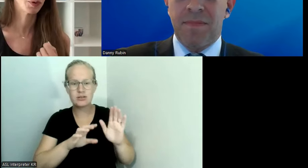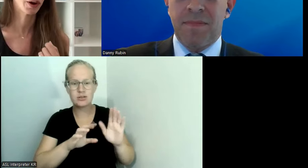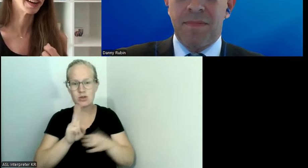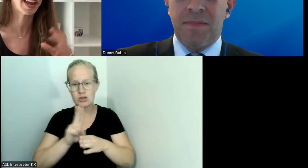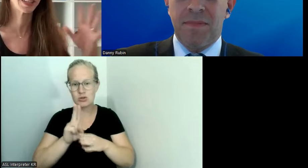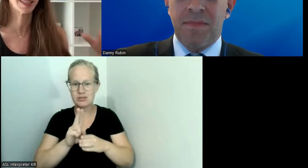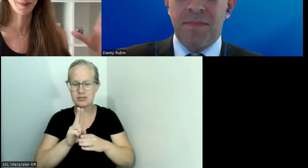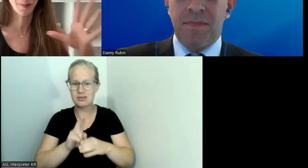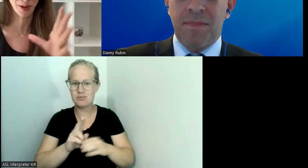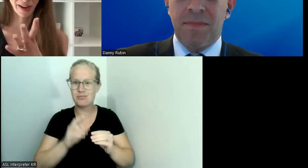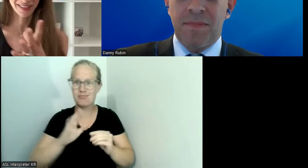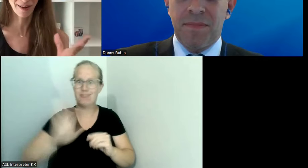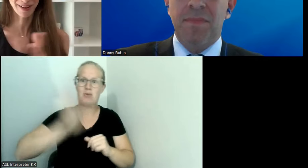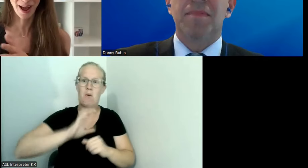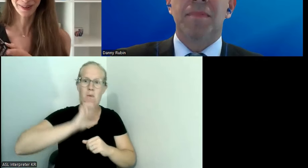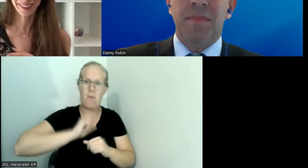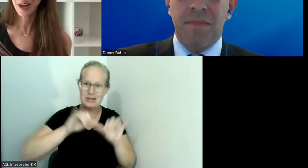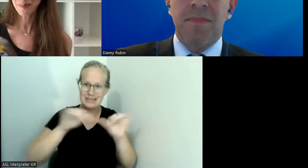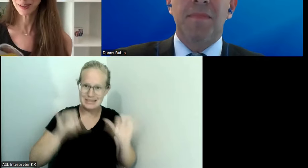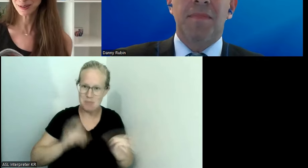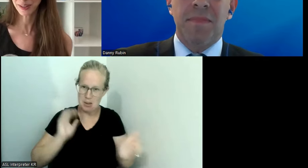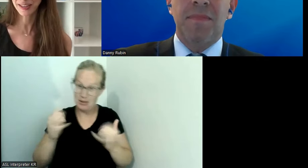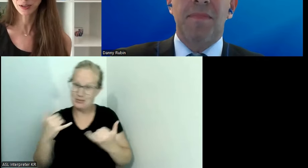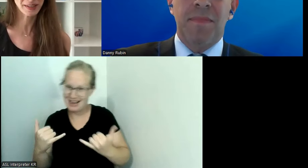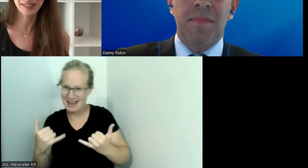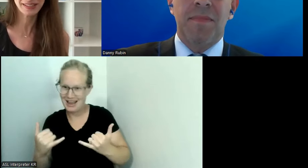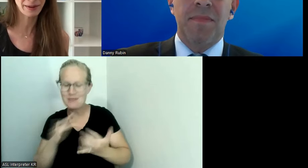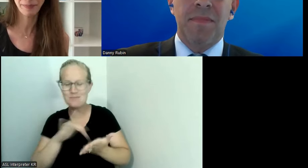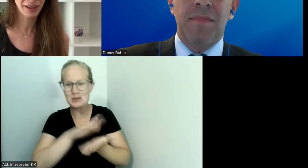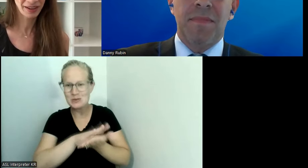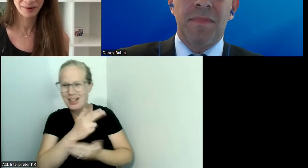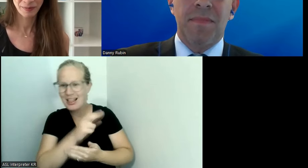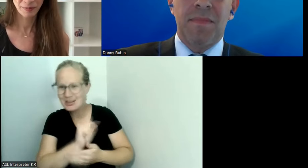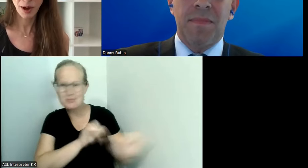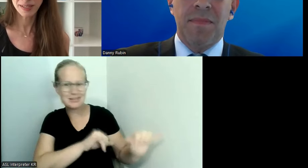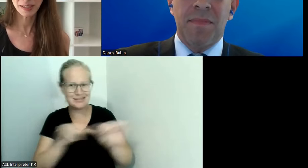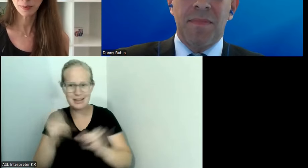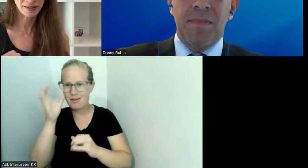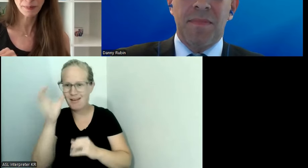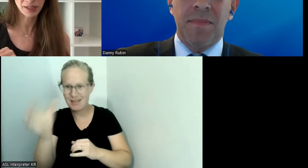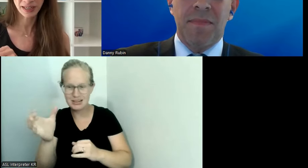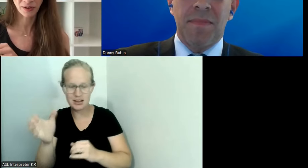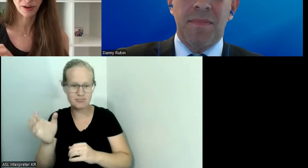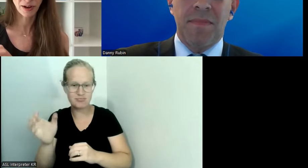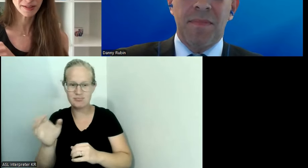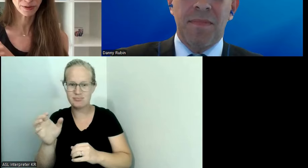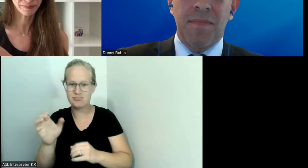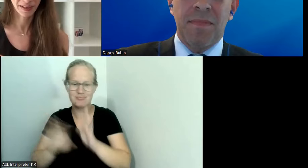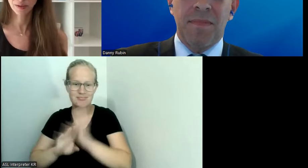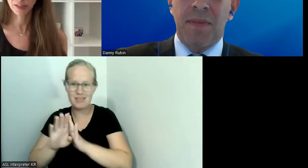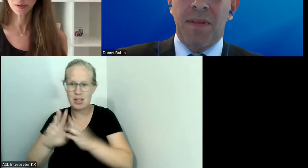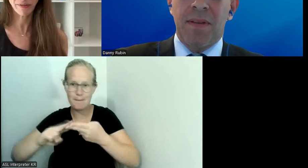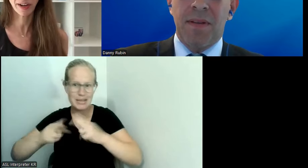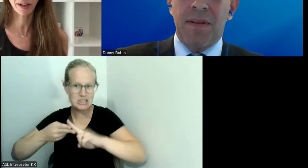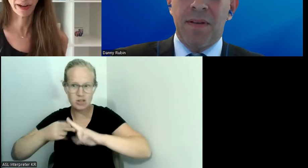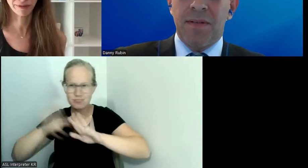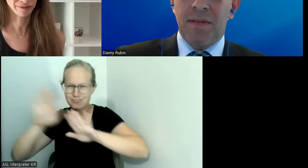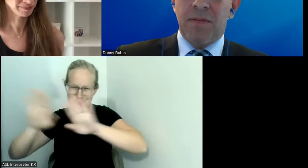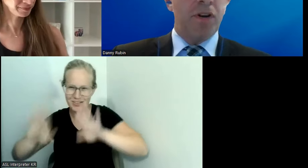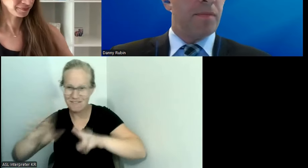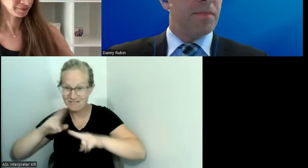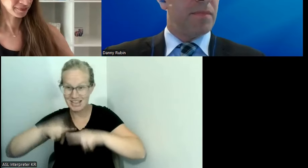much more archaic system than what you guys have now in middle school and high school, but it's the same premise as putting it like putting together a puzzle. And it's really